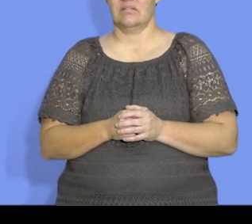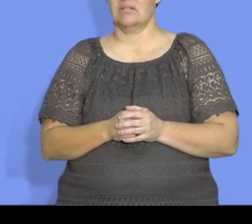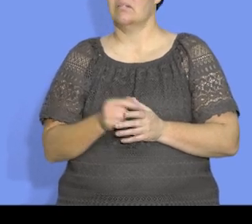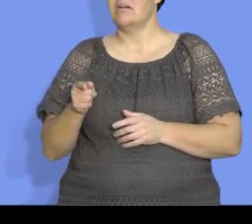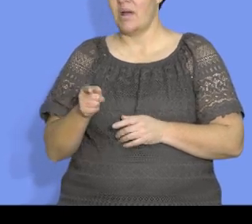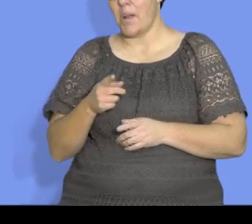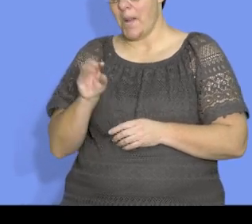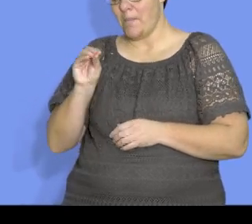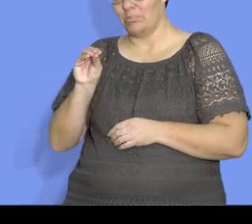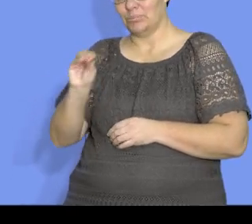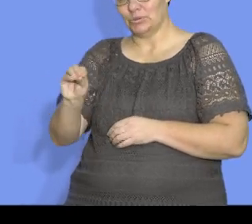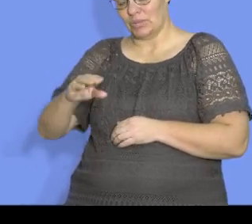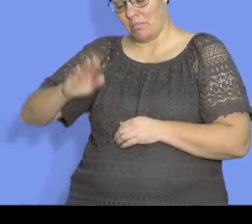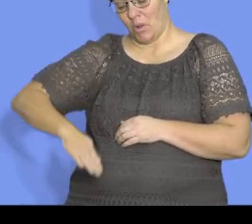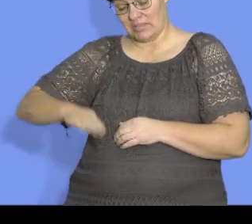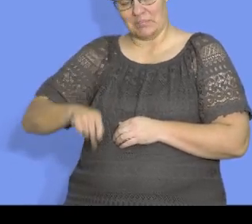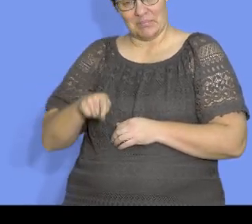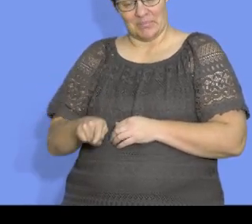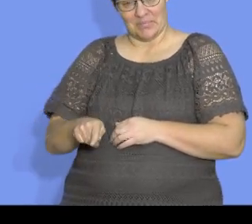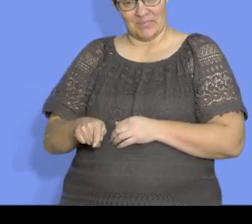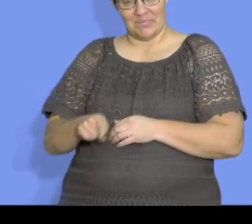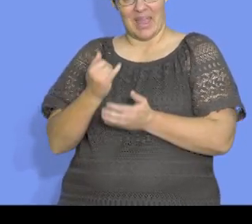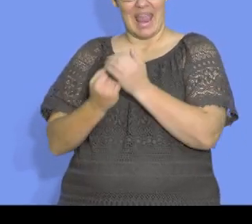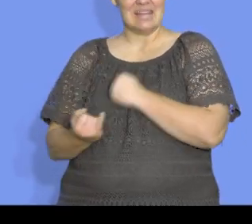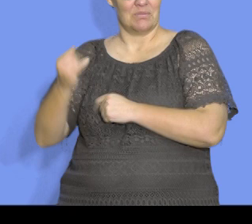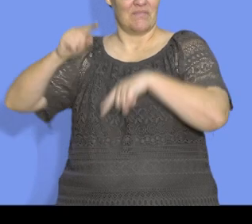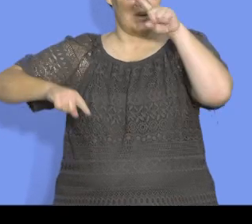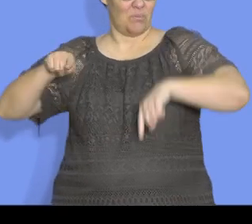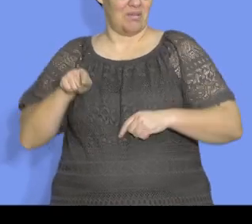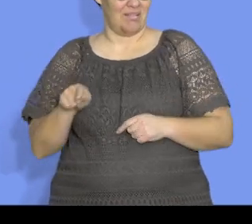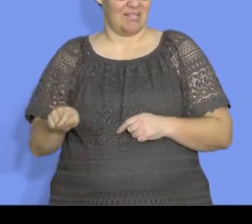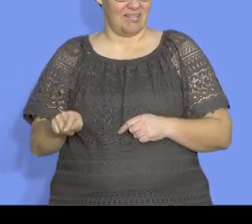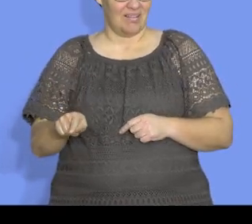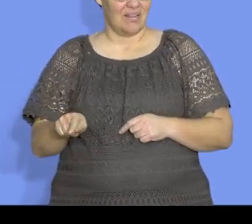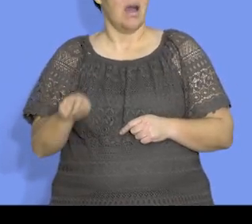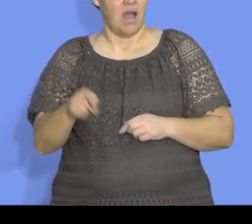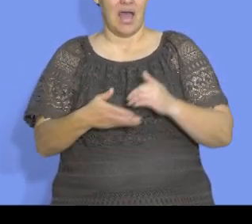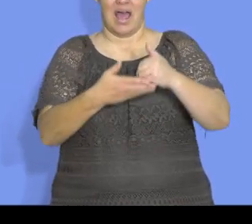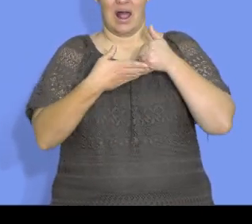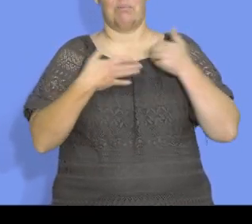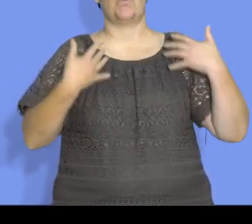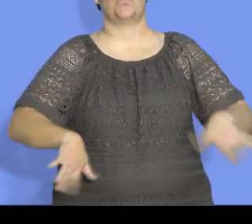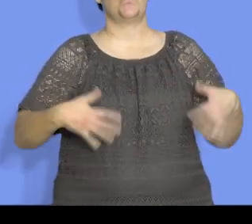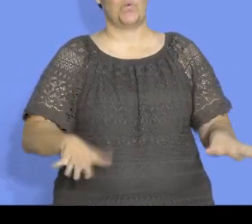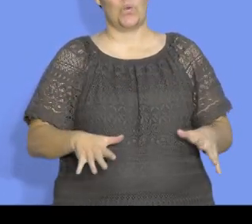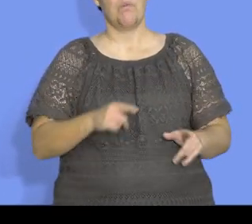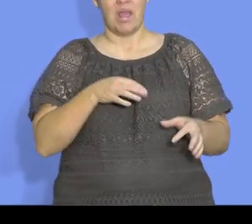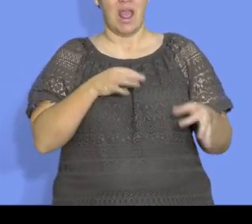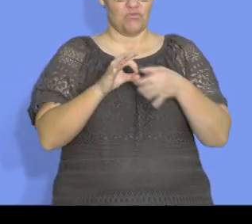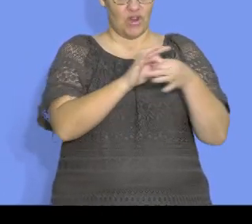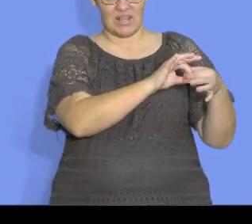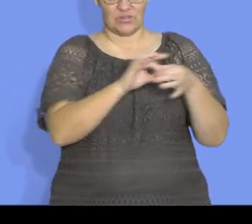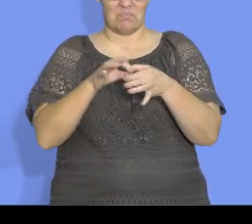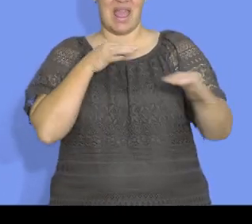So what you put on the bottom on the independent variable graph helps a lot to be able to describe